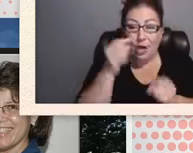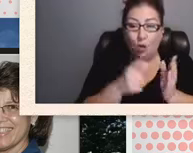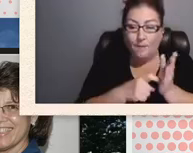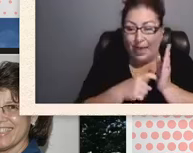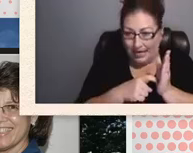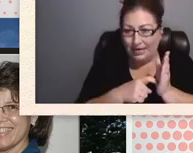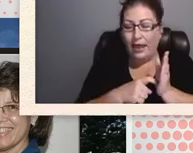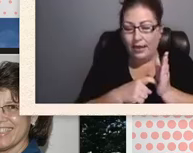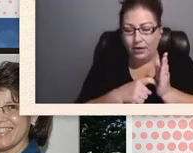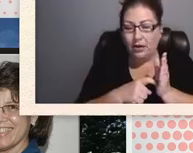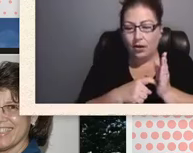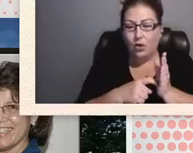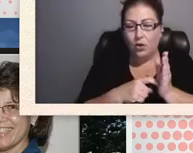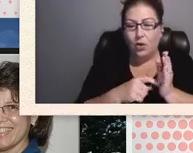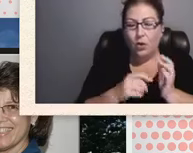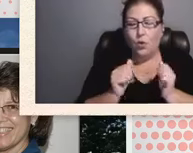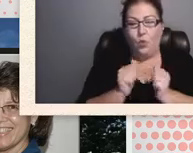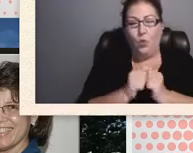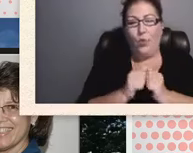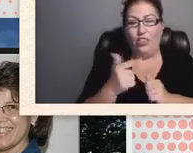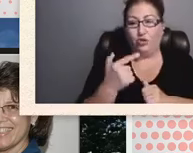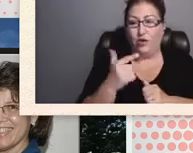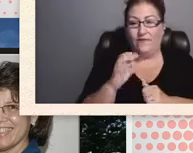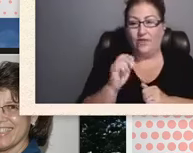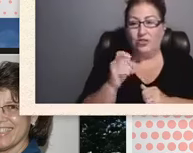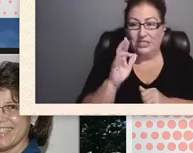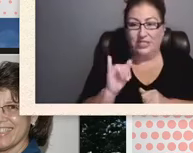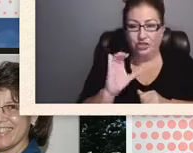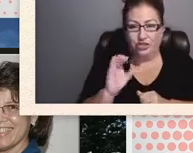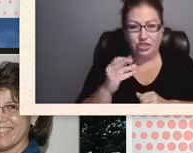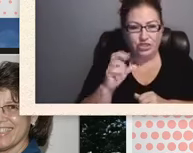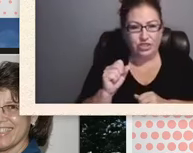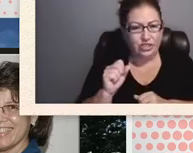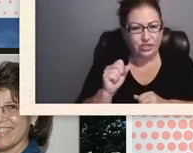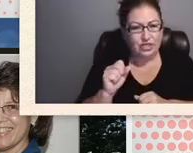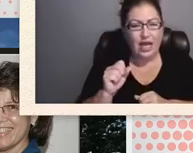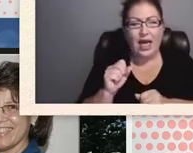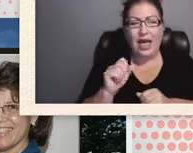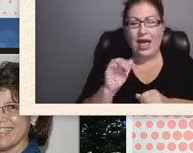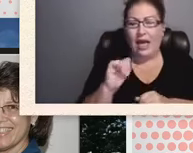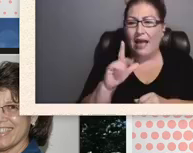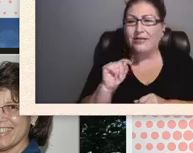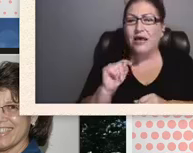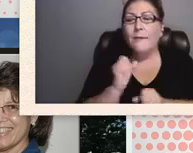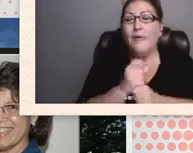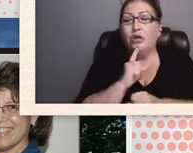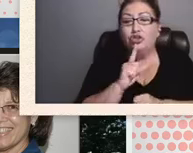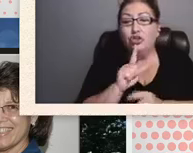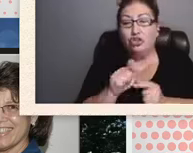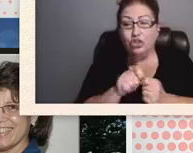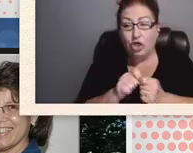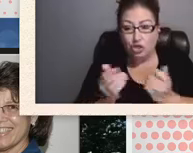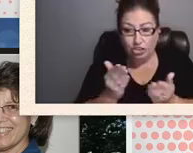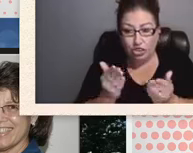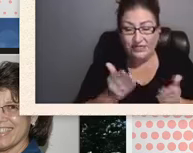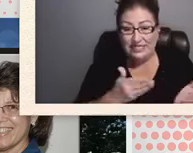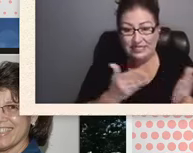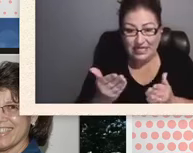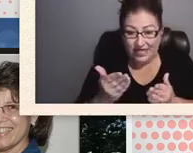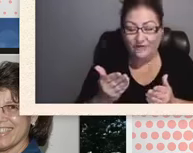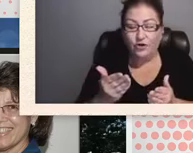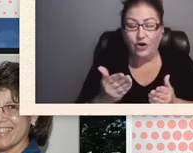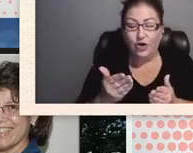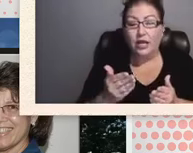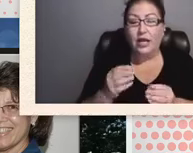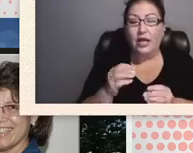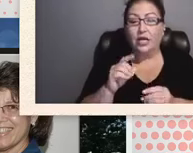the 21st Century Cures Act to ensure that certain services delivered, intended to be delivered in the